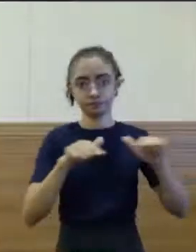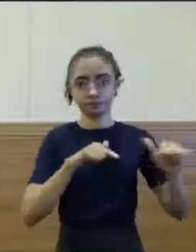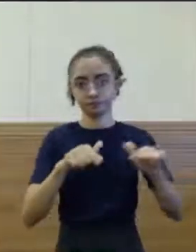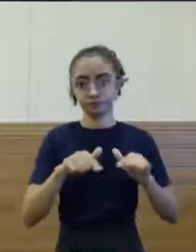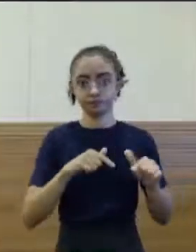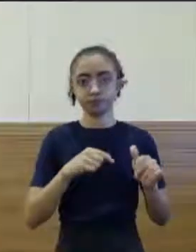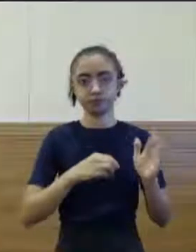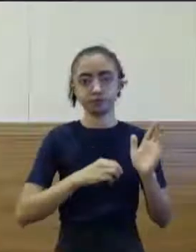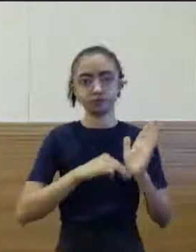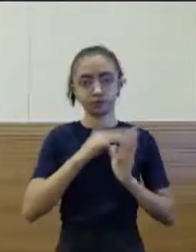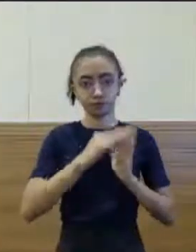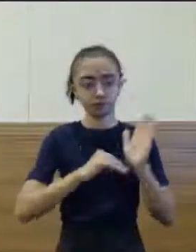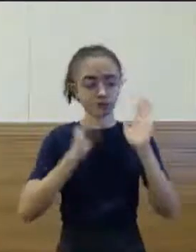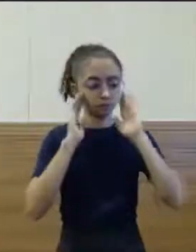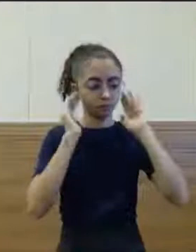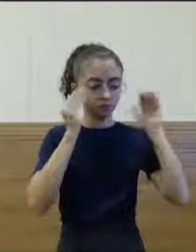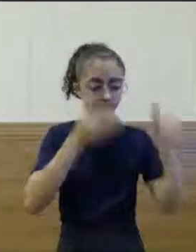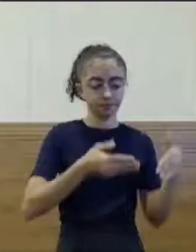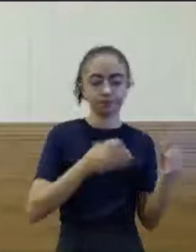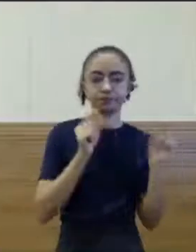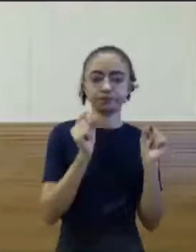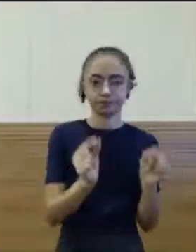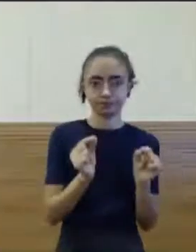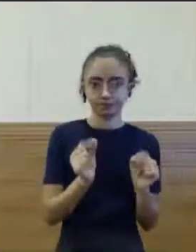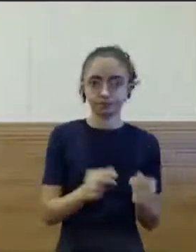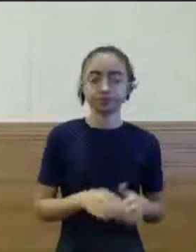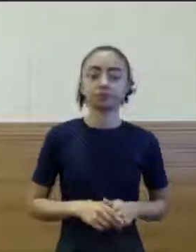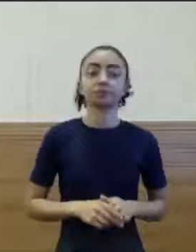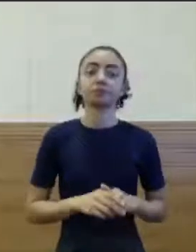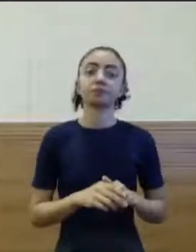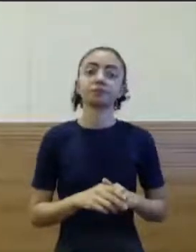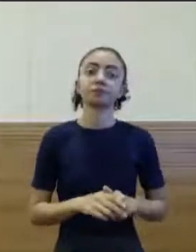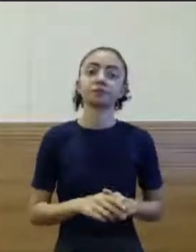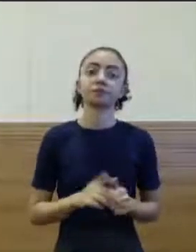in is that